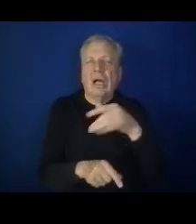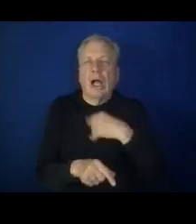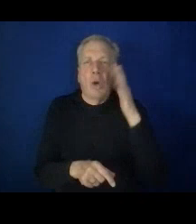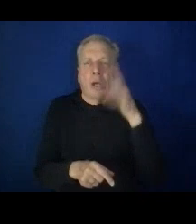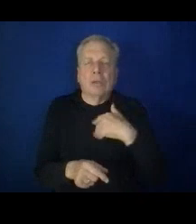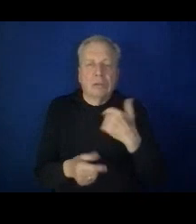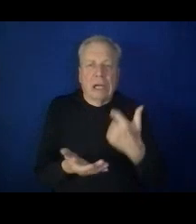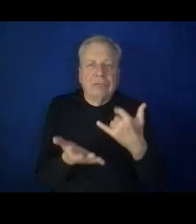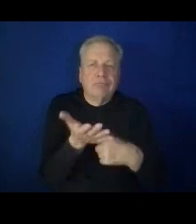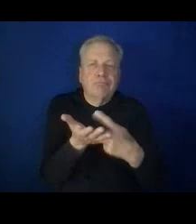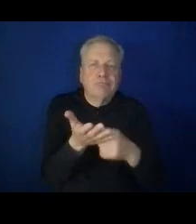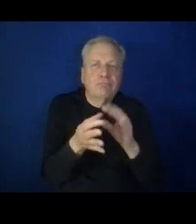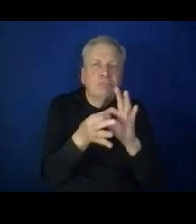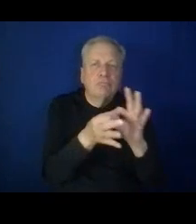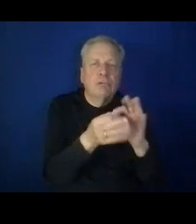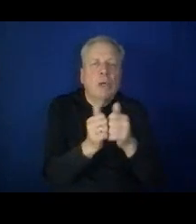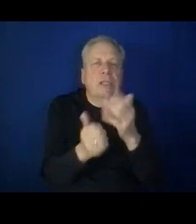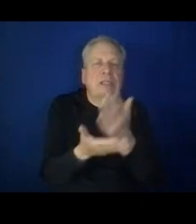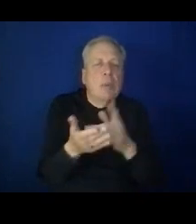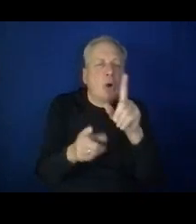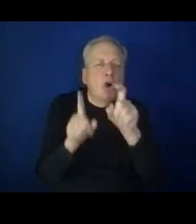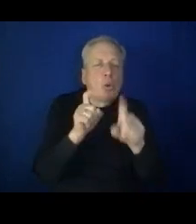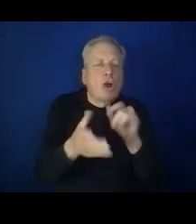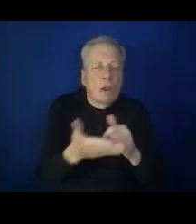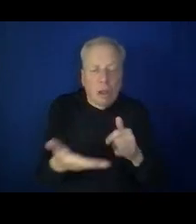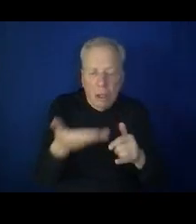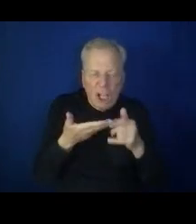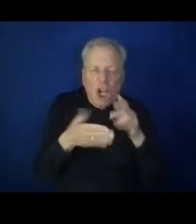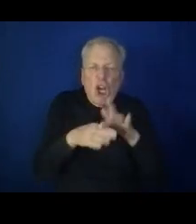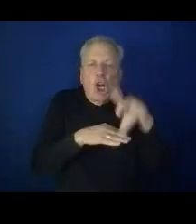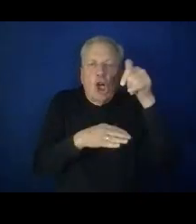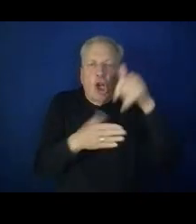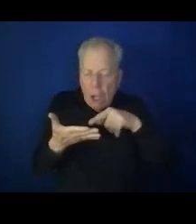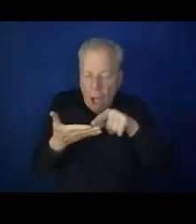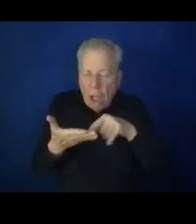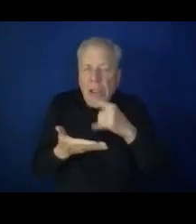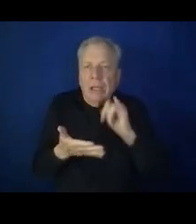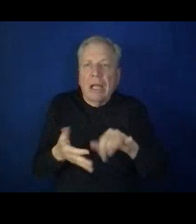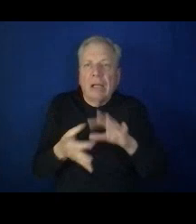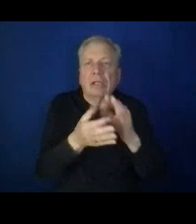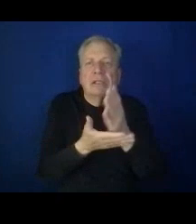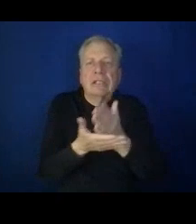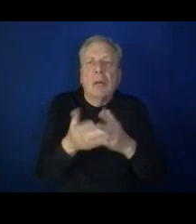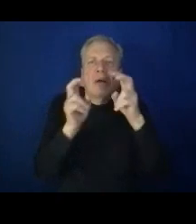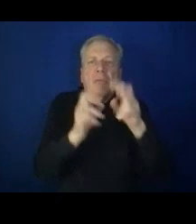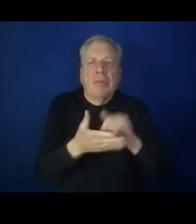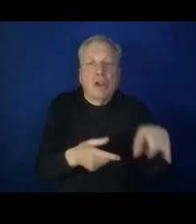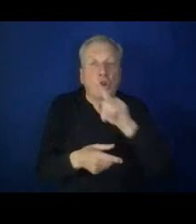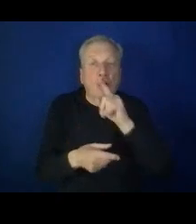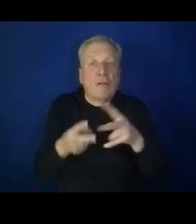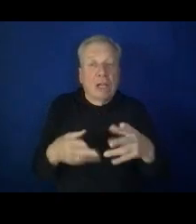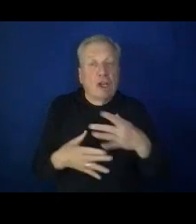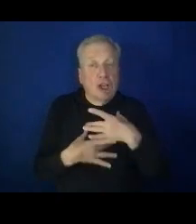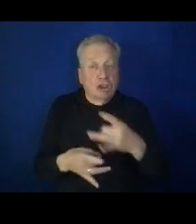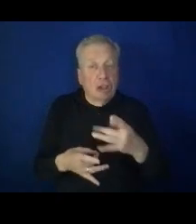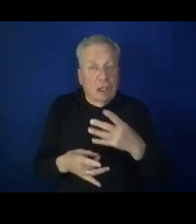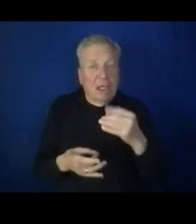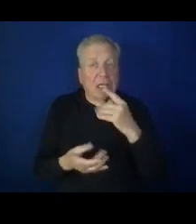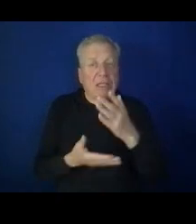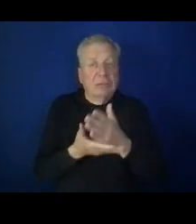some of these questions that came in ahead of time, because I think it broaches some of the topics that you're very interested in. And then if there's